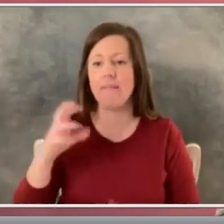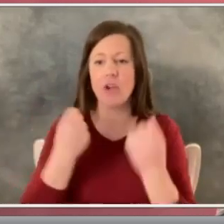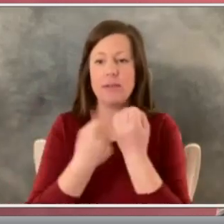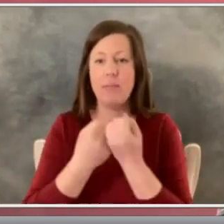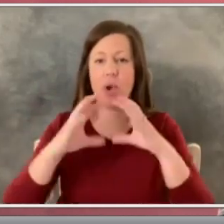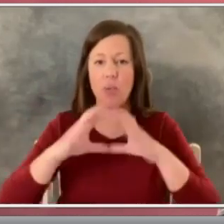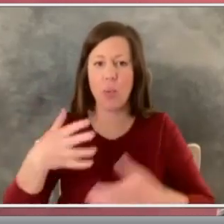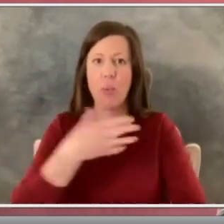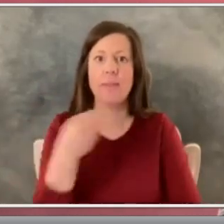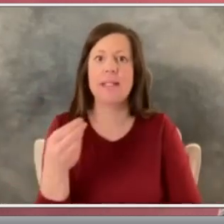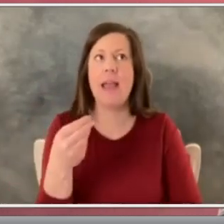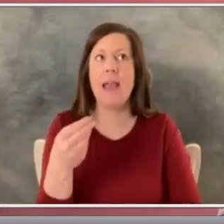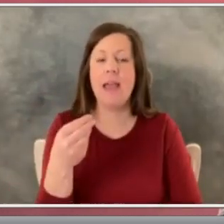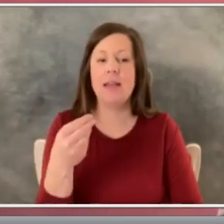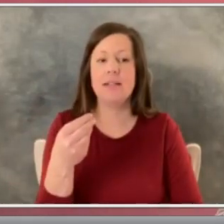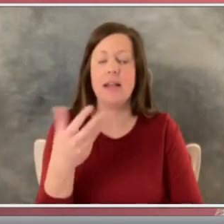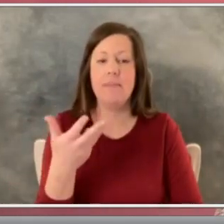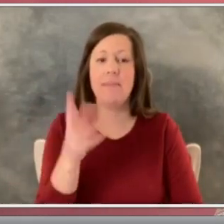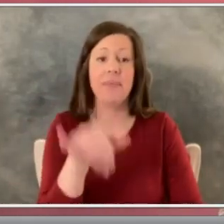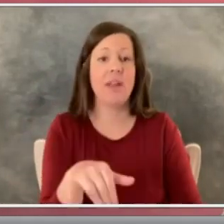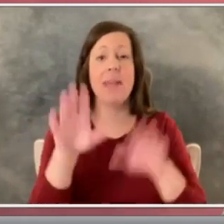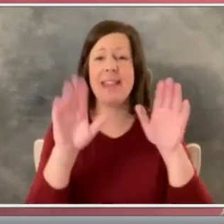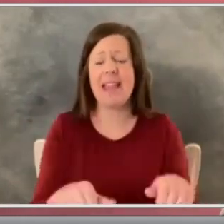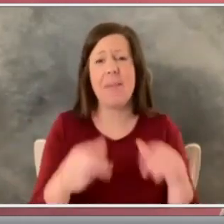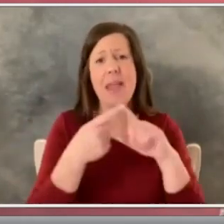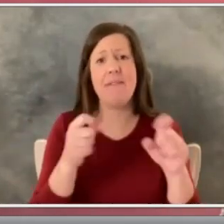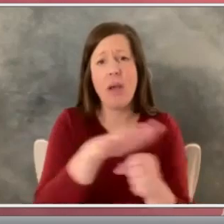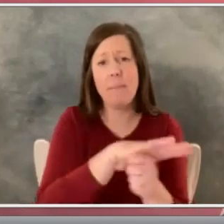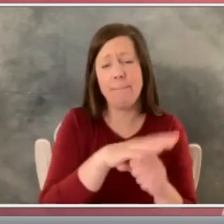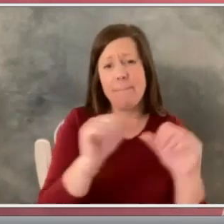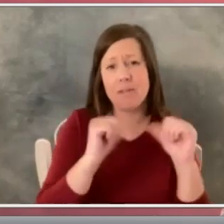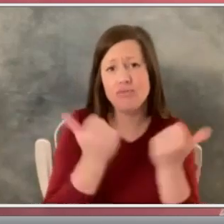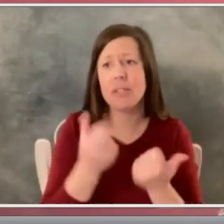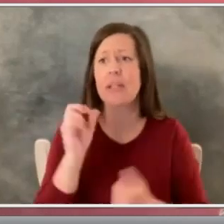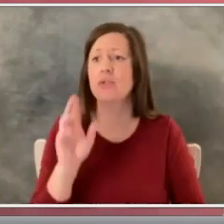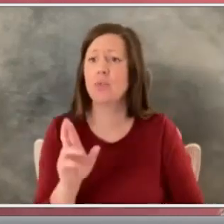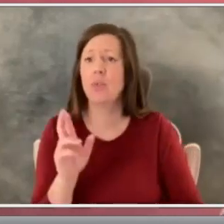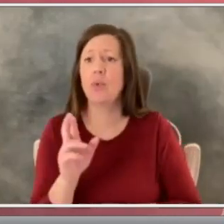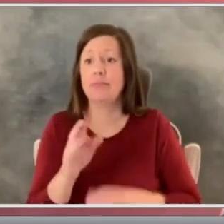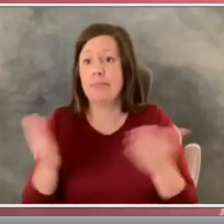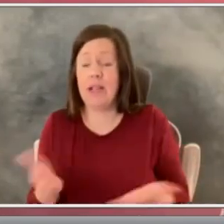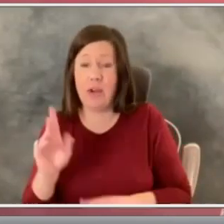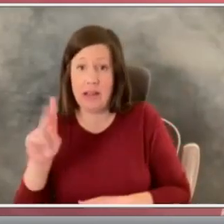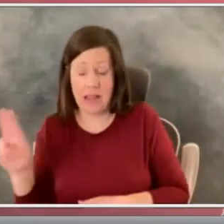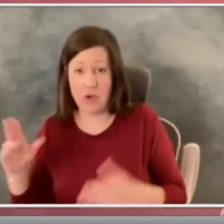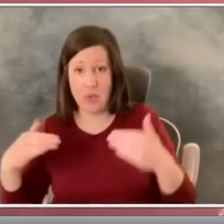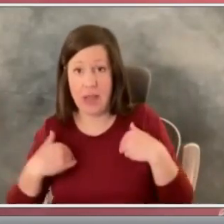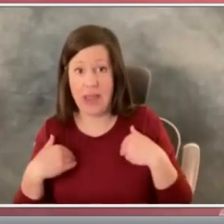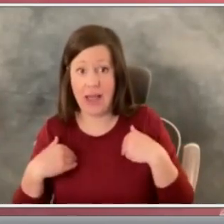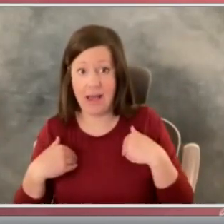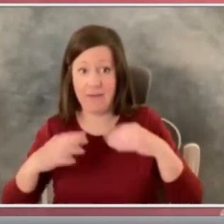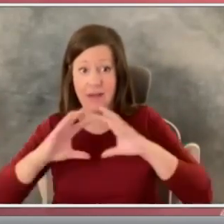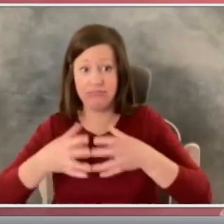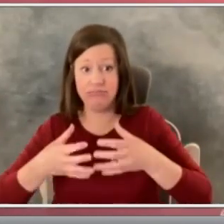and that comes from area agencies. It comes from, for example, here at KU, we have a set of support groups.